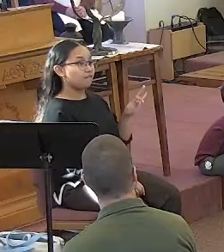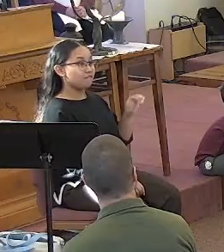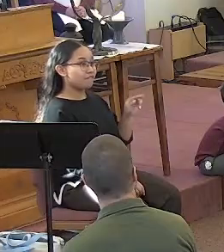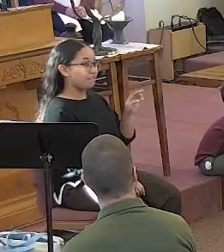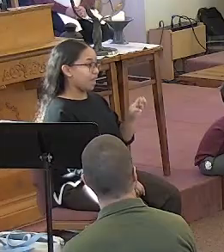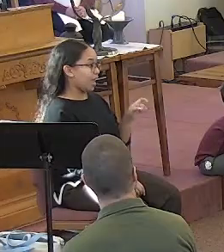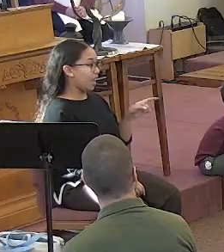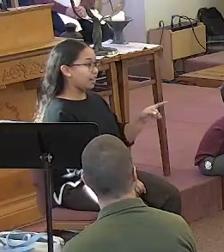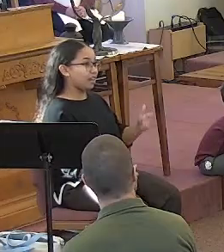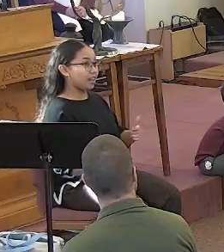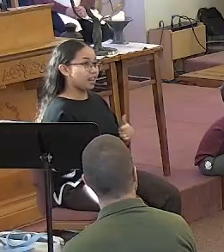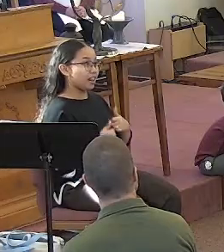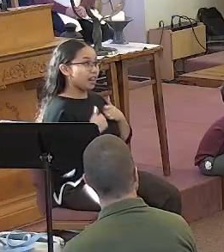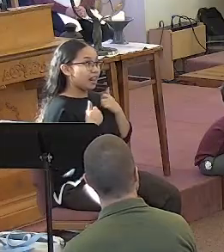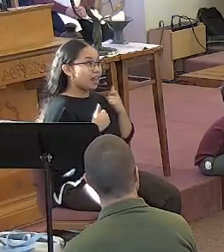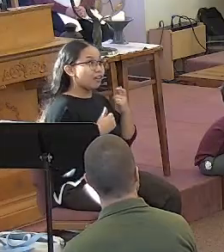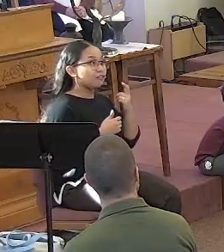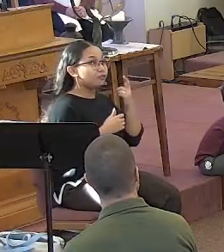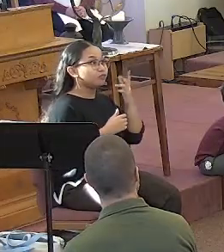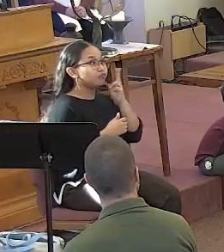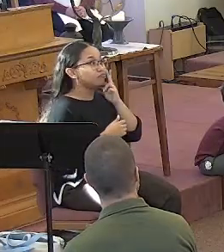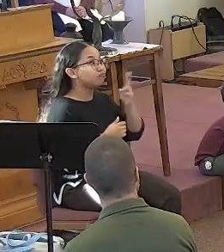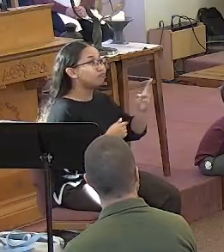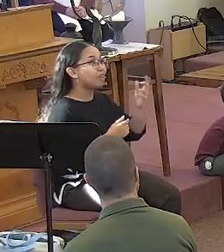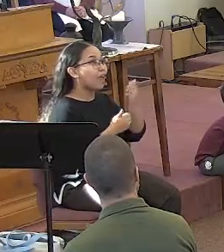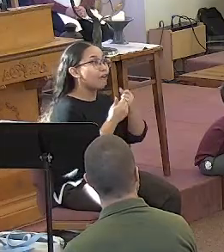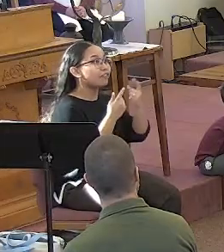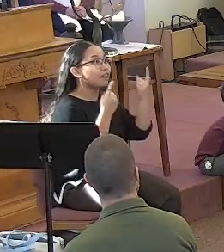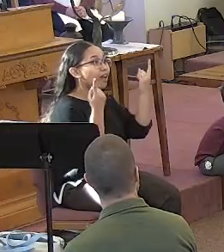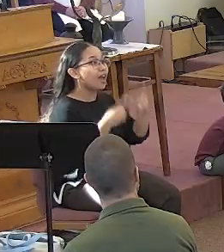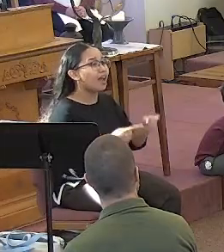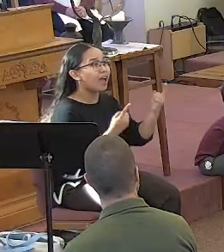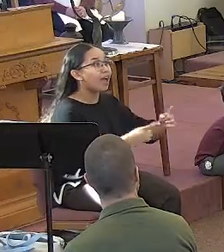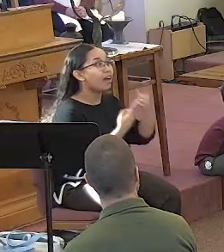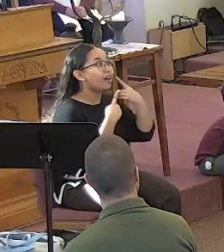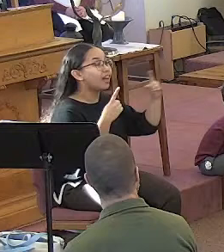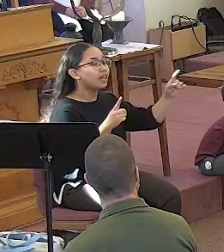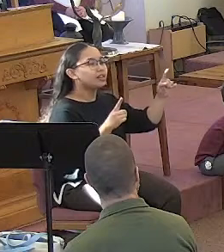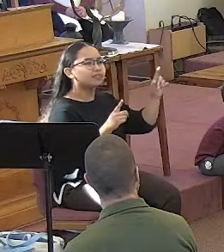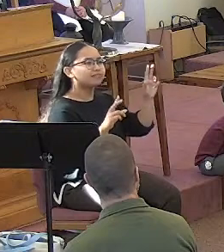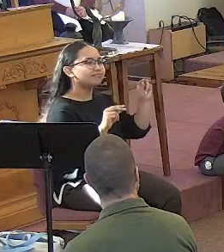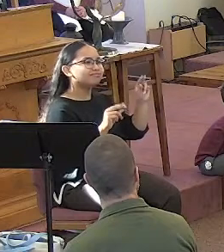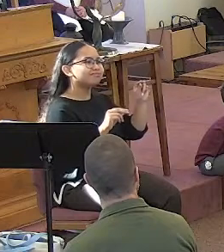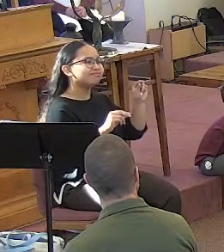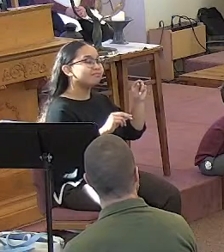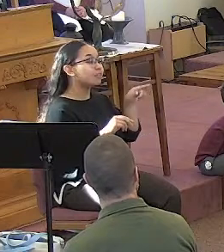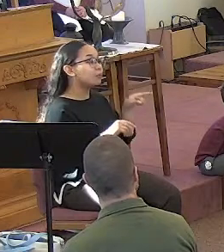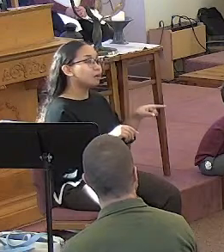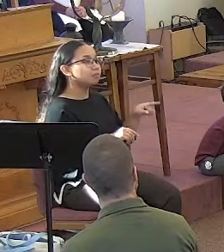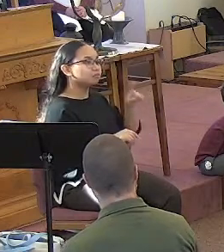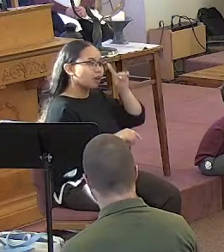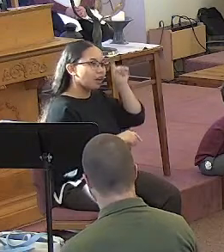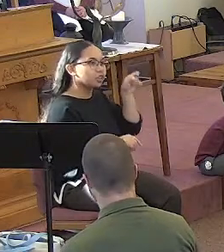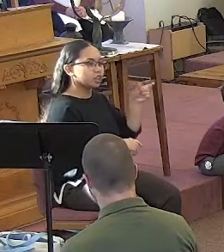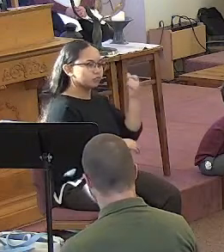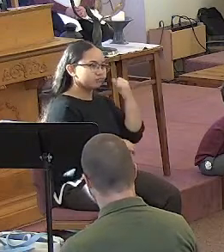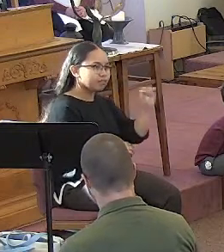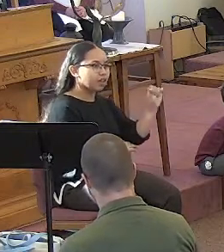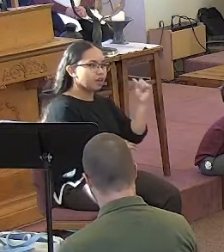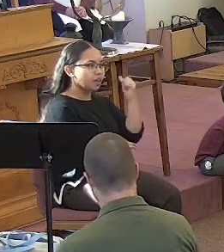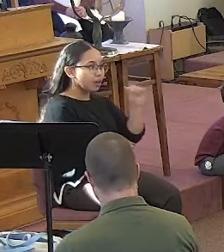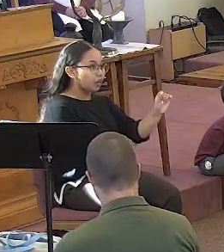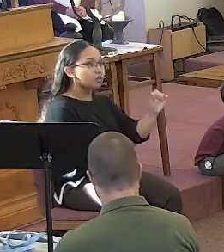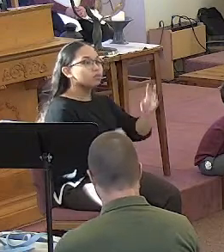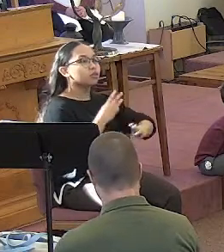everything she dreamed of come true, but because she resisted, taught, built, and believed, the world grew